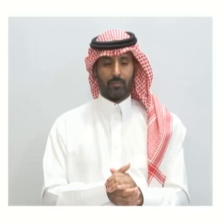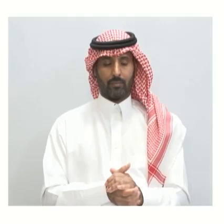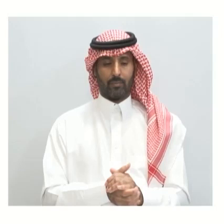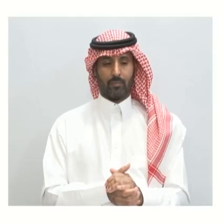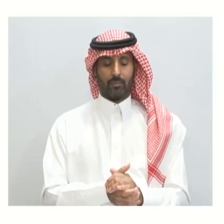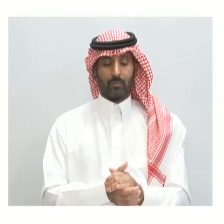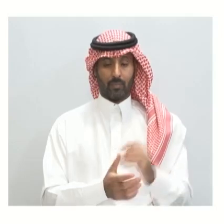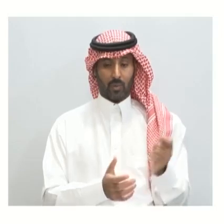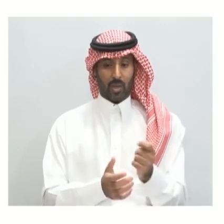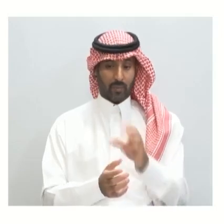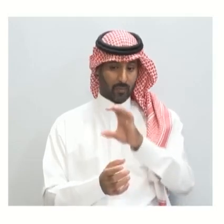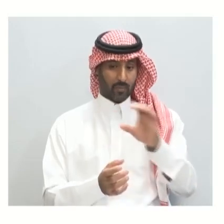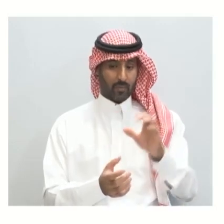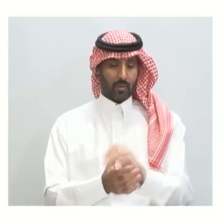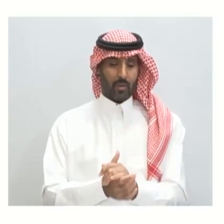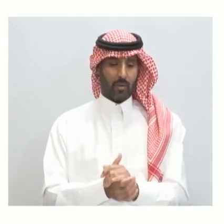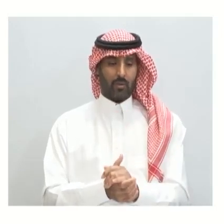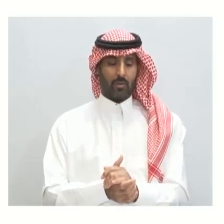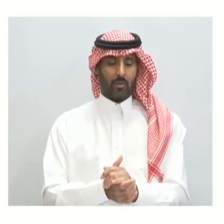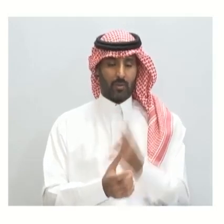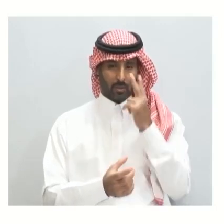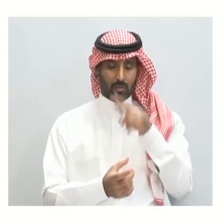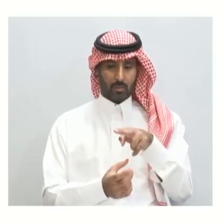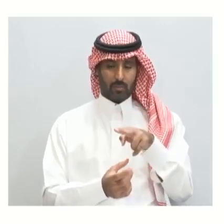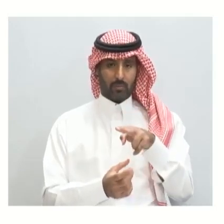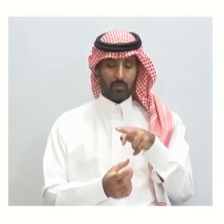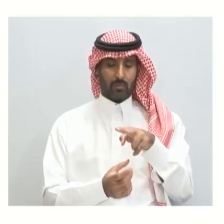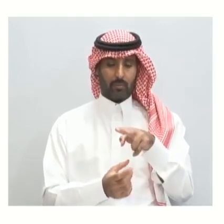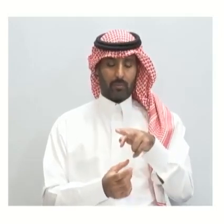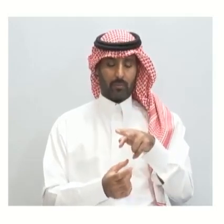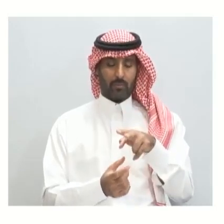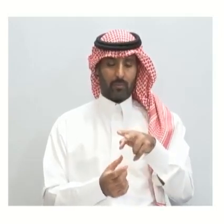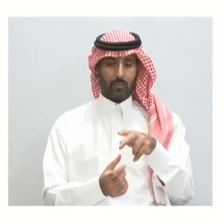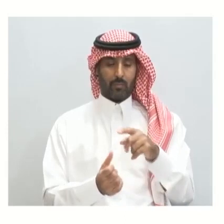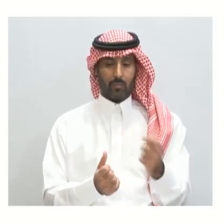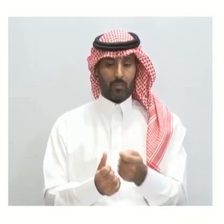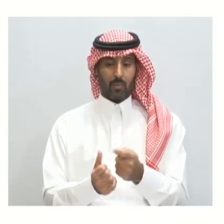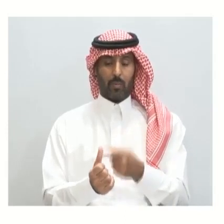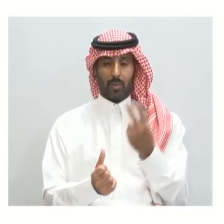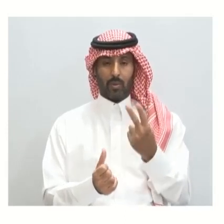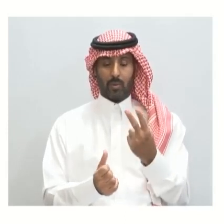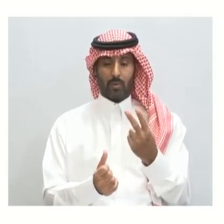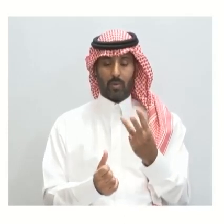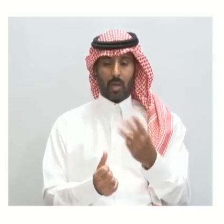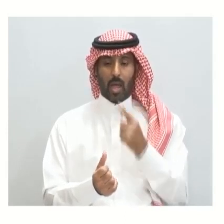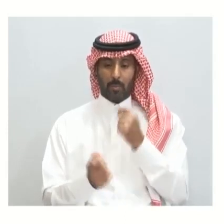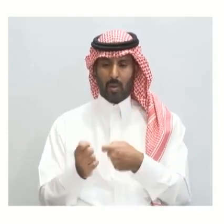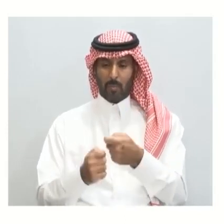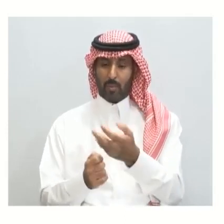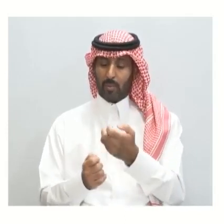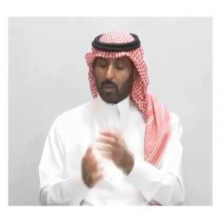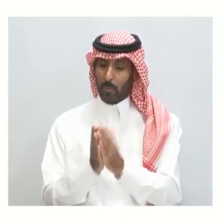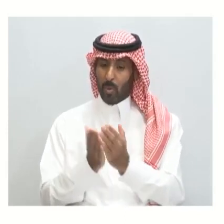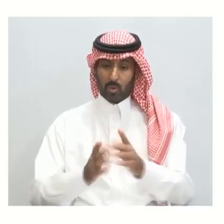We have also here, as you can see, for example, let's just do one. We have here number 3, I buy many books